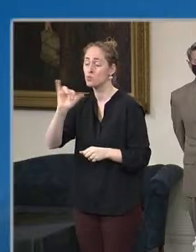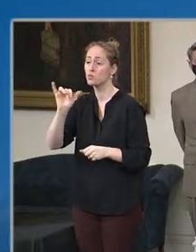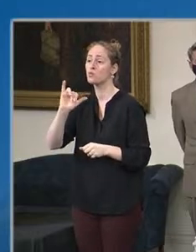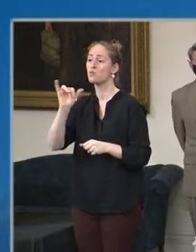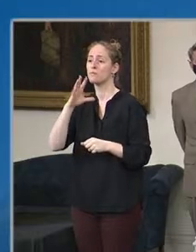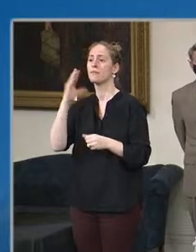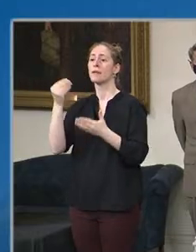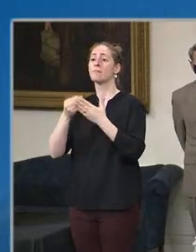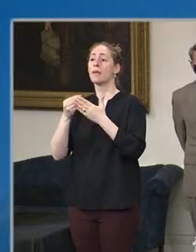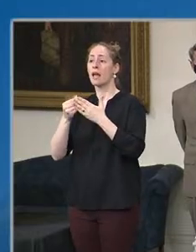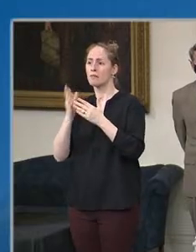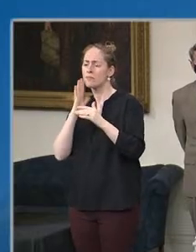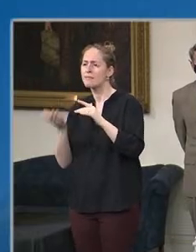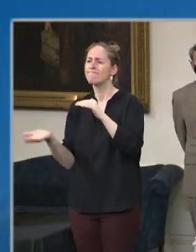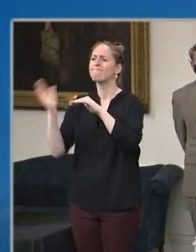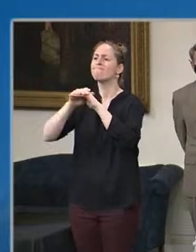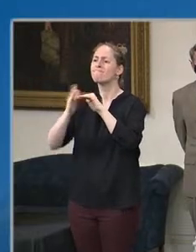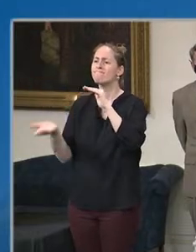vulnerable children and youth.